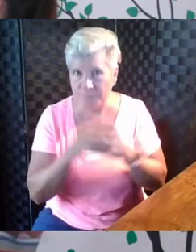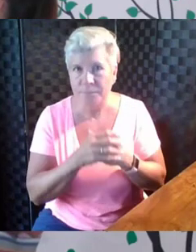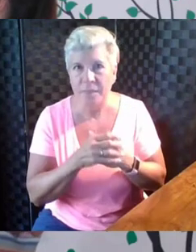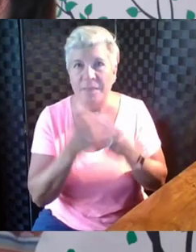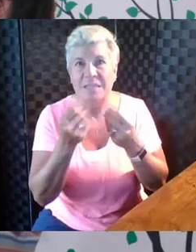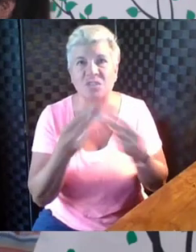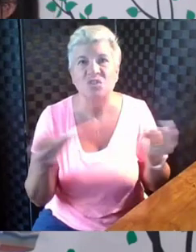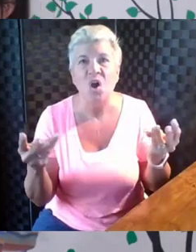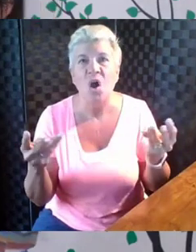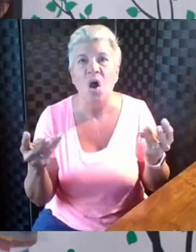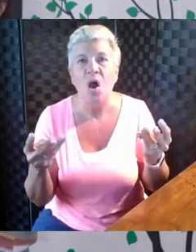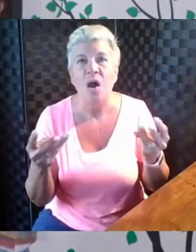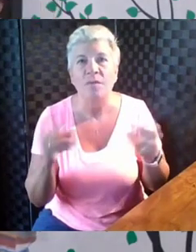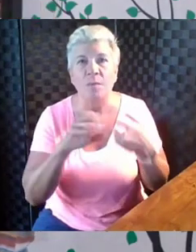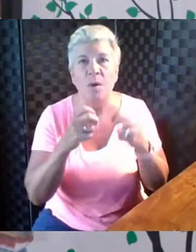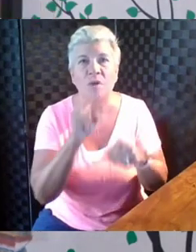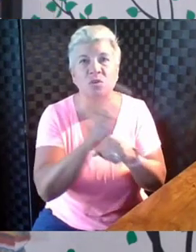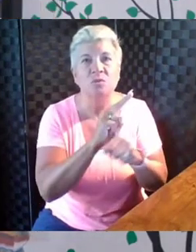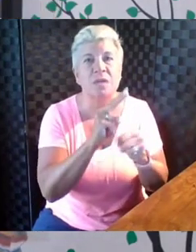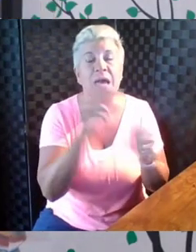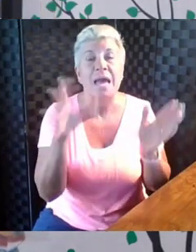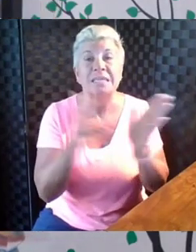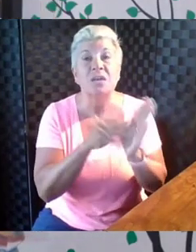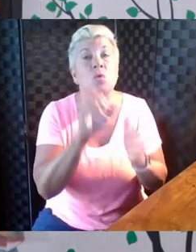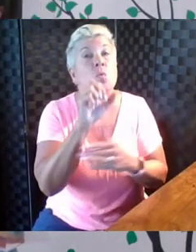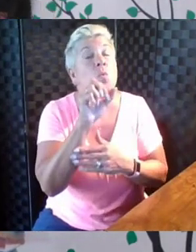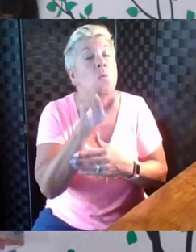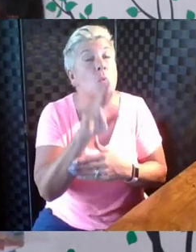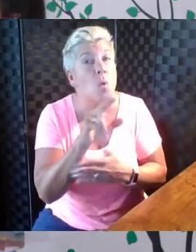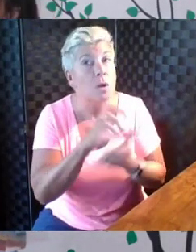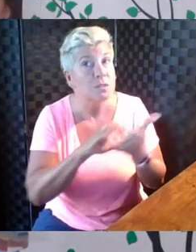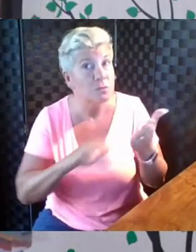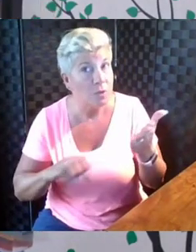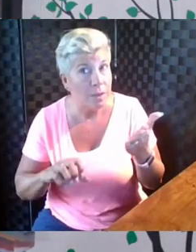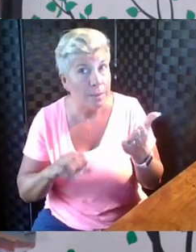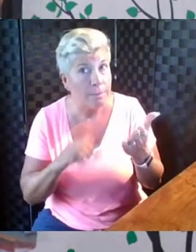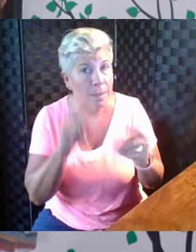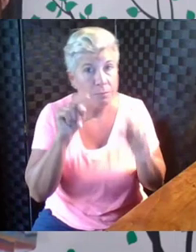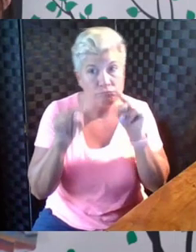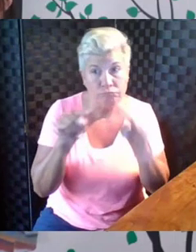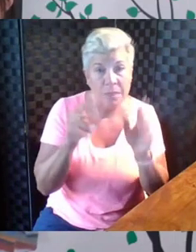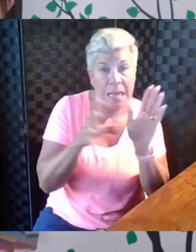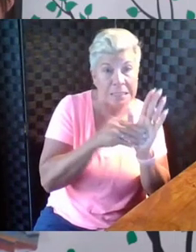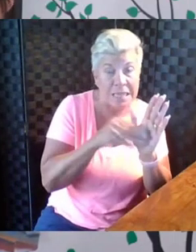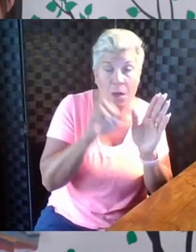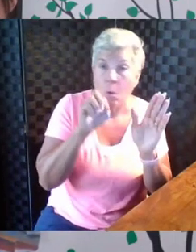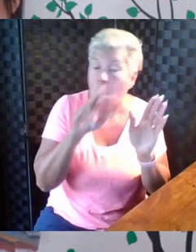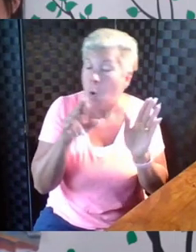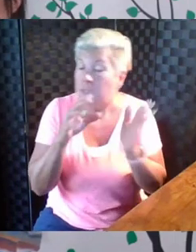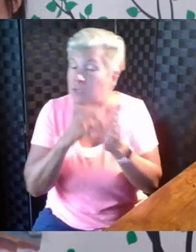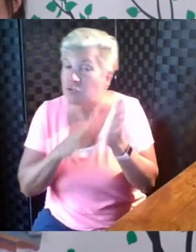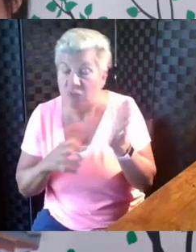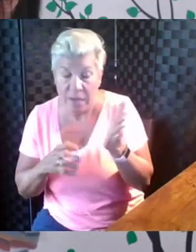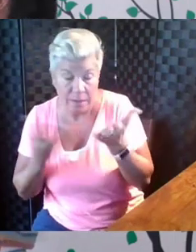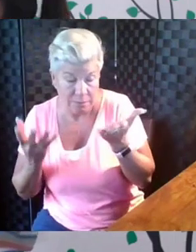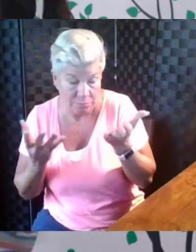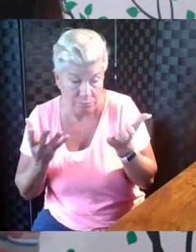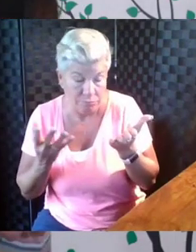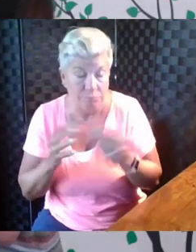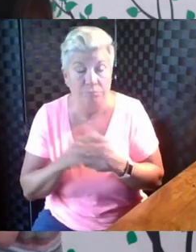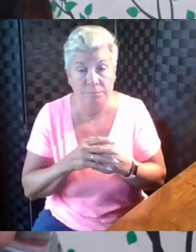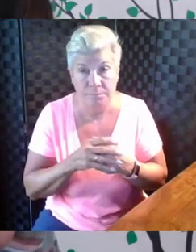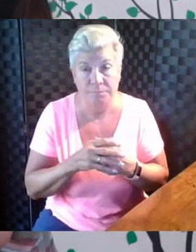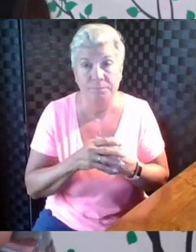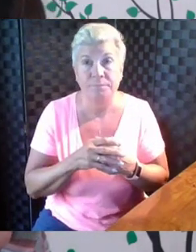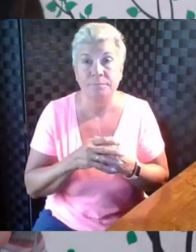solve the problem using addition or subtraction. So you may be able to do it. You may have more than one way to solve the